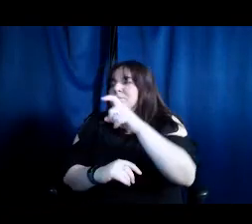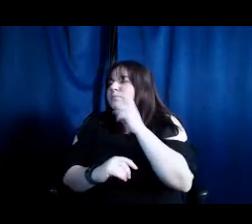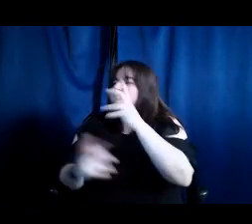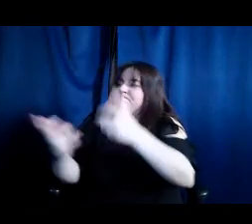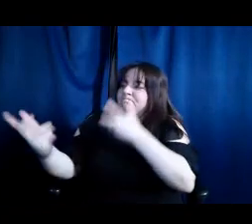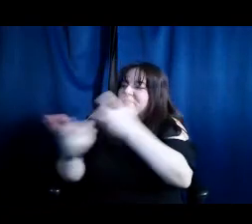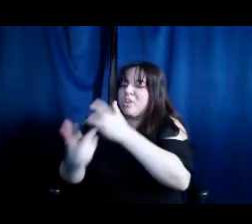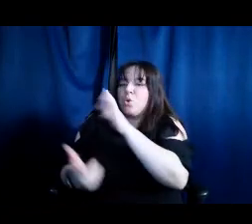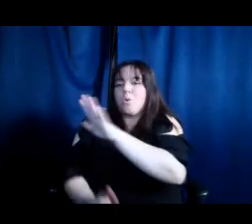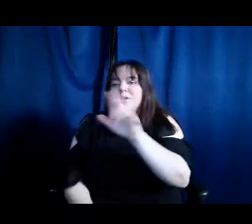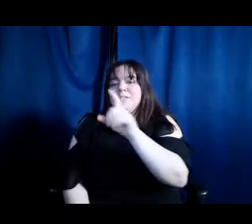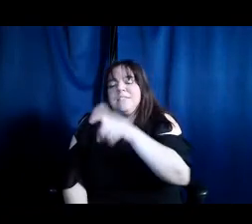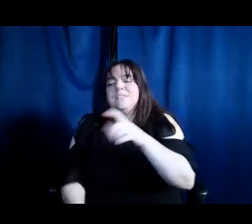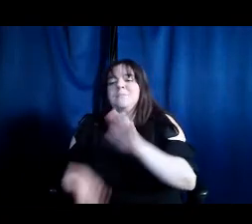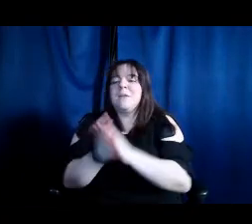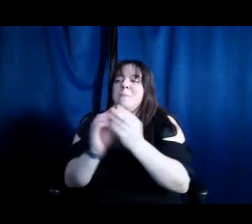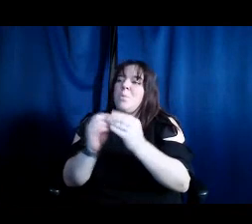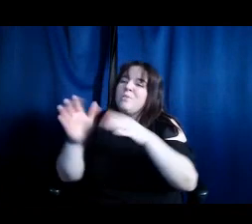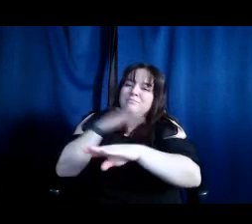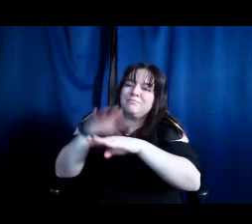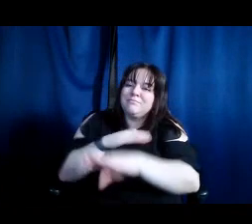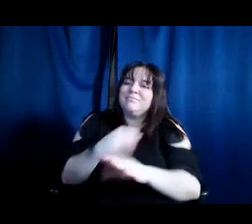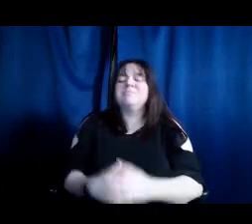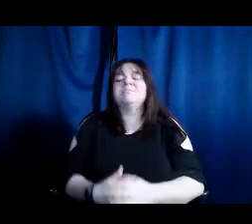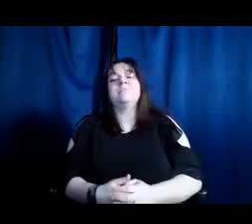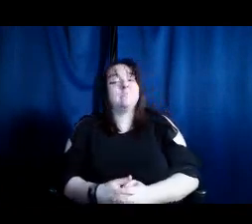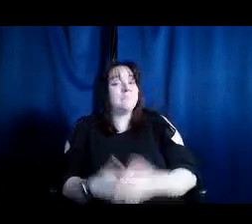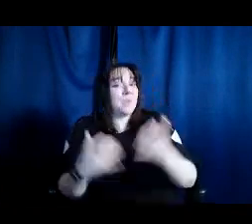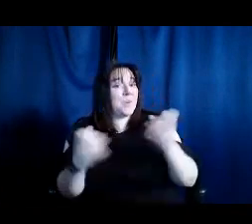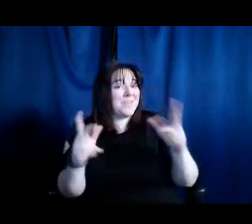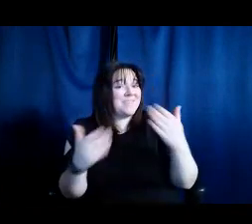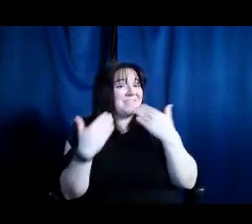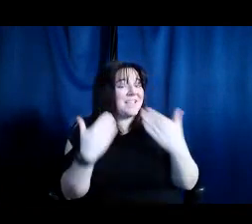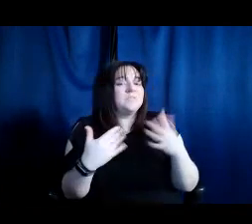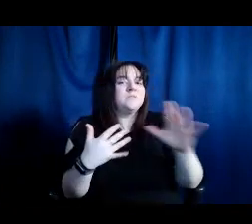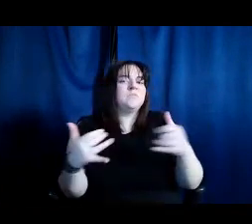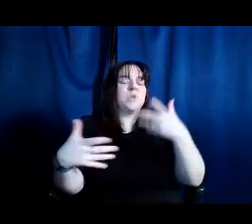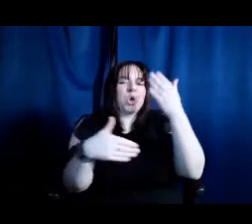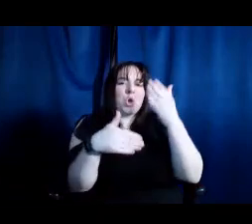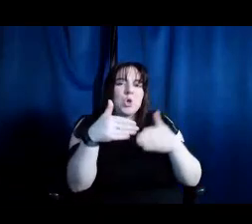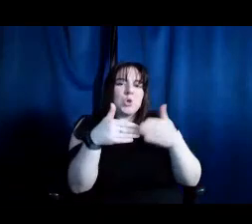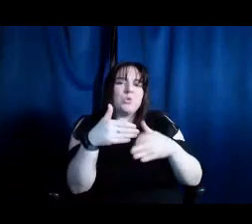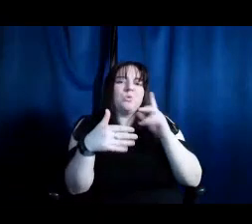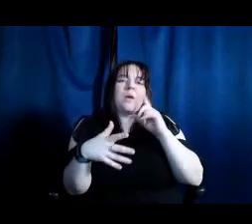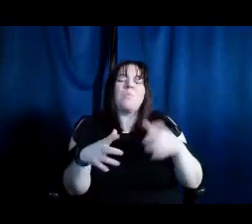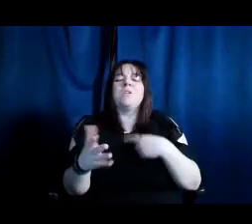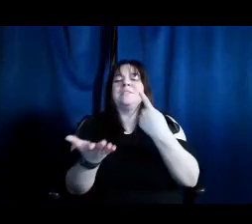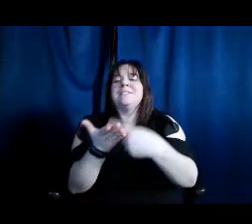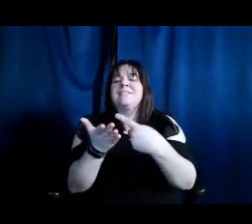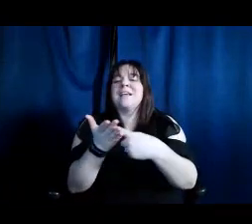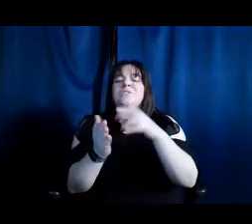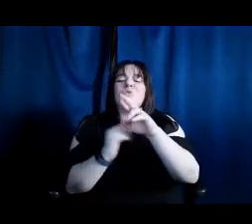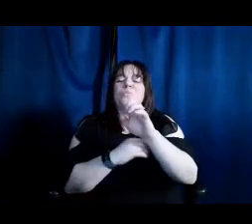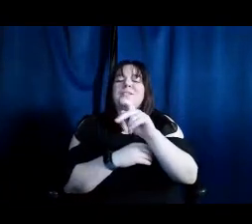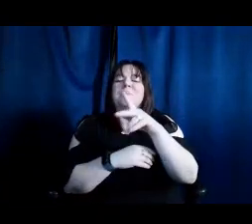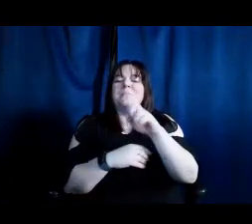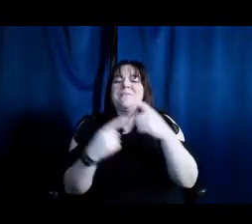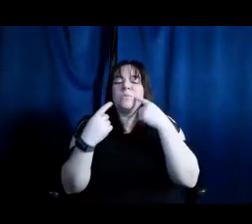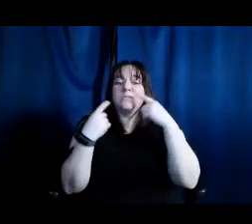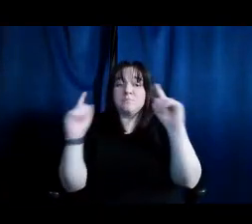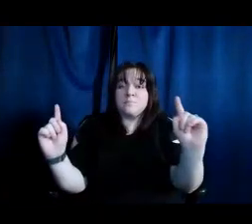environments. Thanks, Elena. To conclude, let's return to the recipe for success. For website